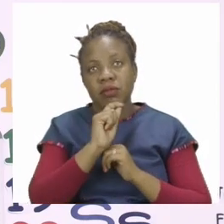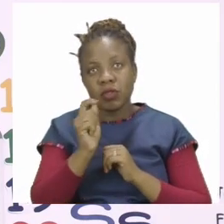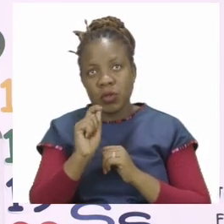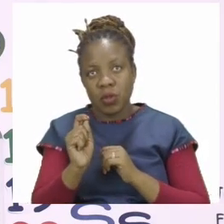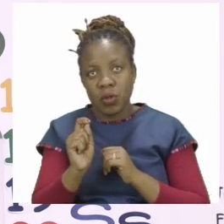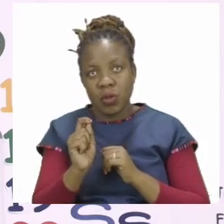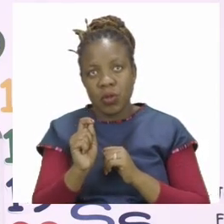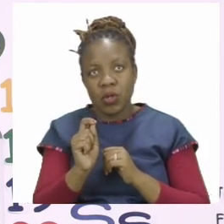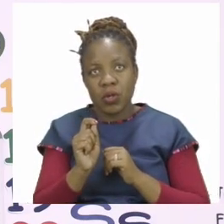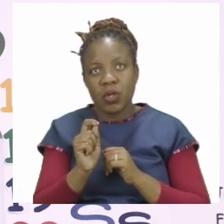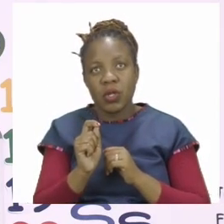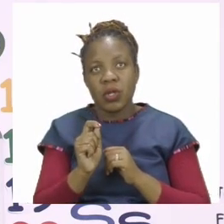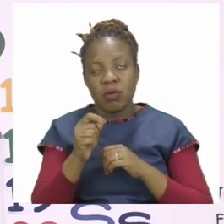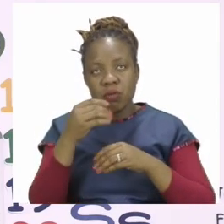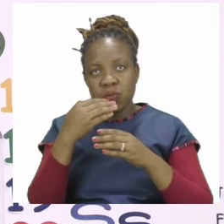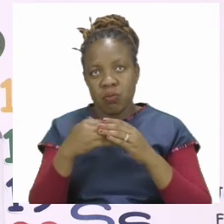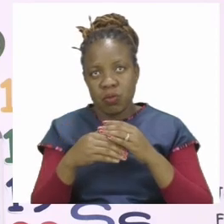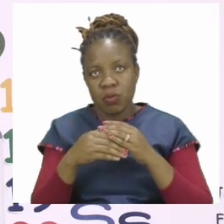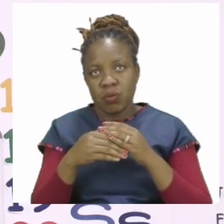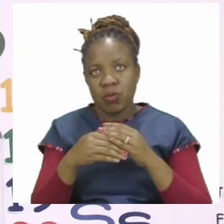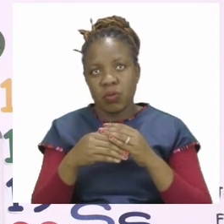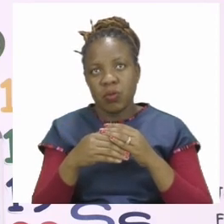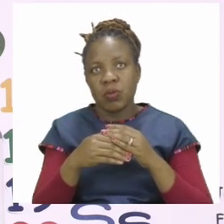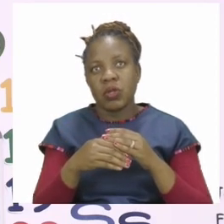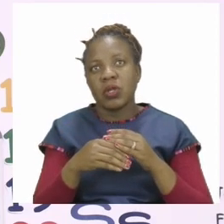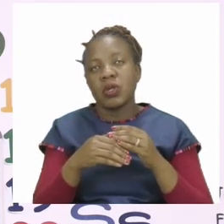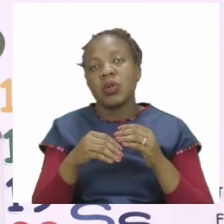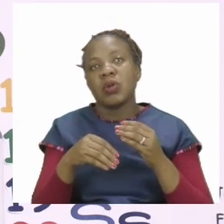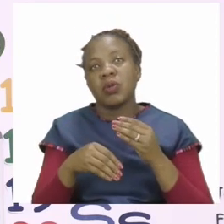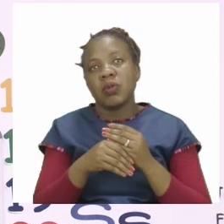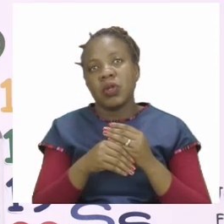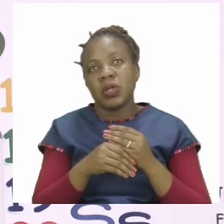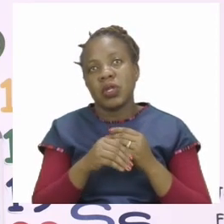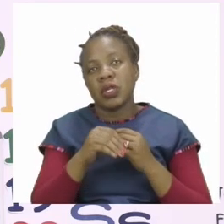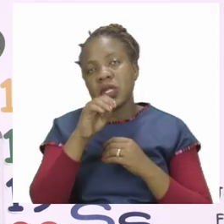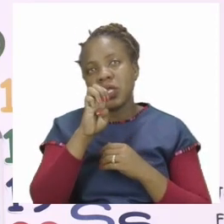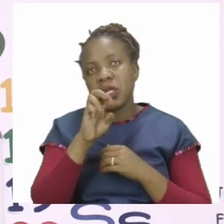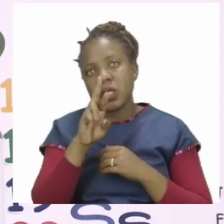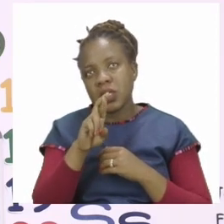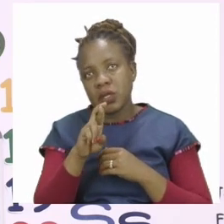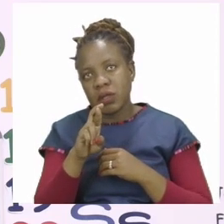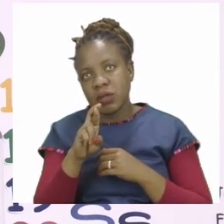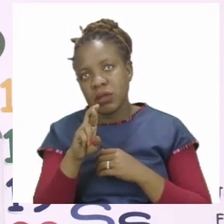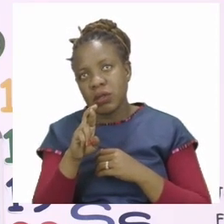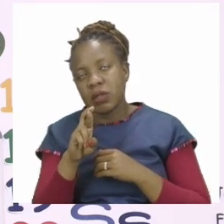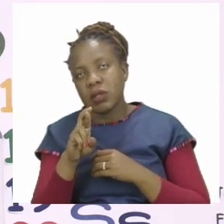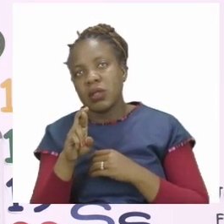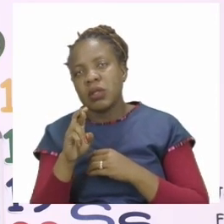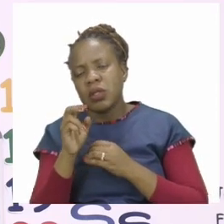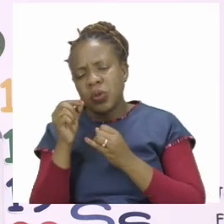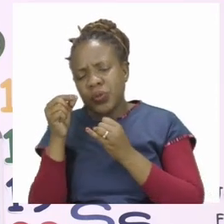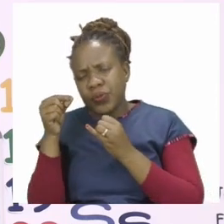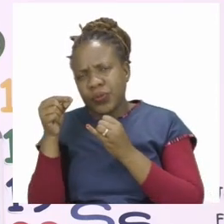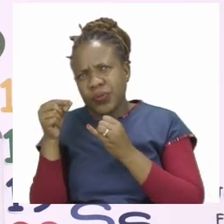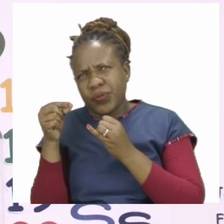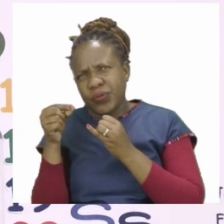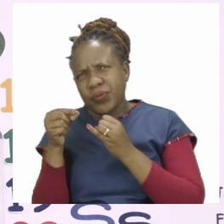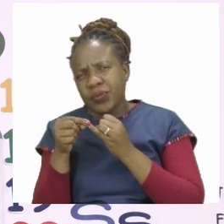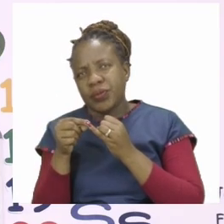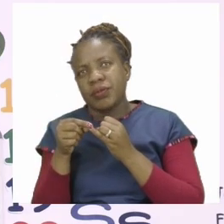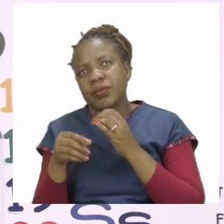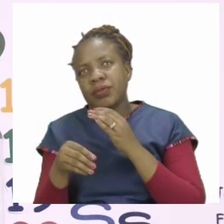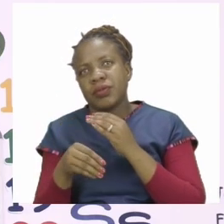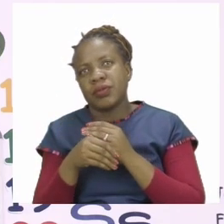your comparison. Thin, thinner, and thinnest.